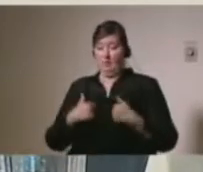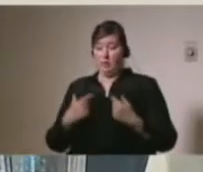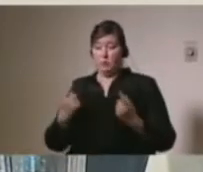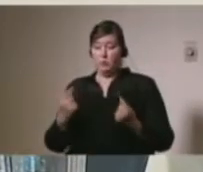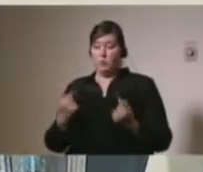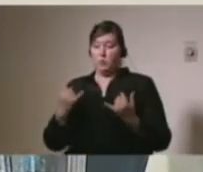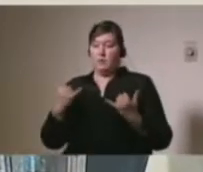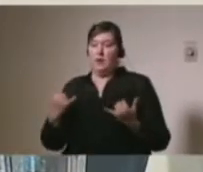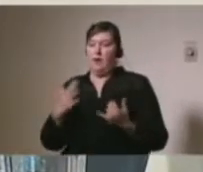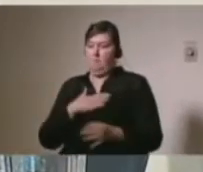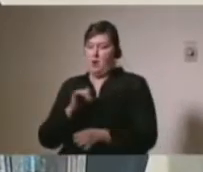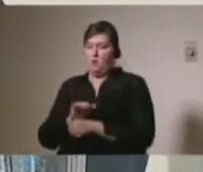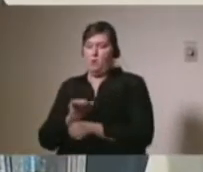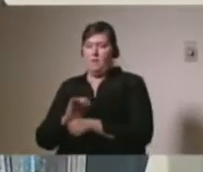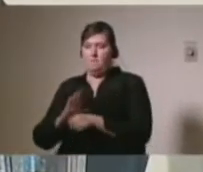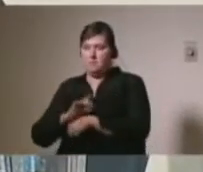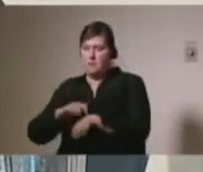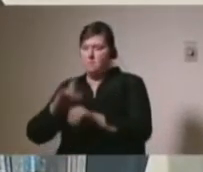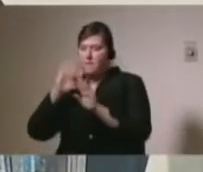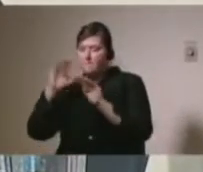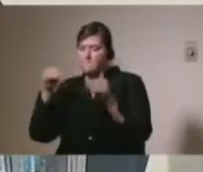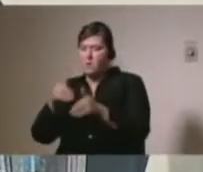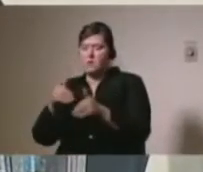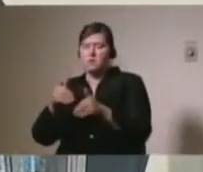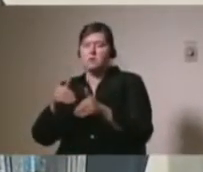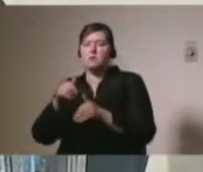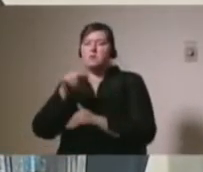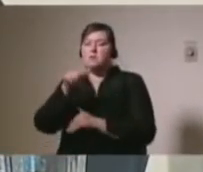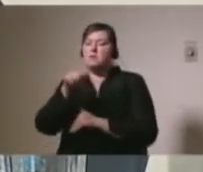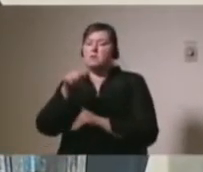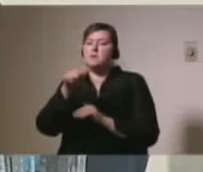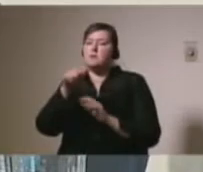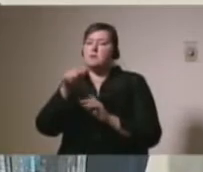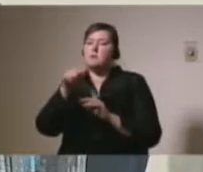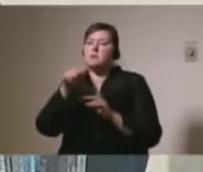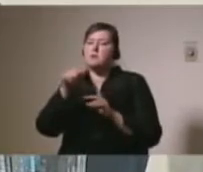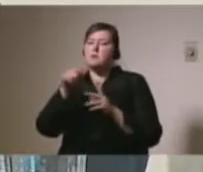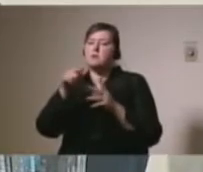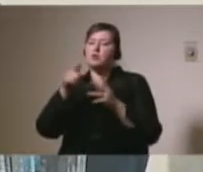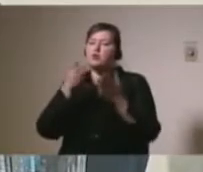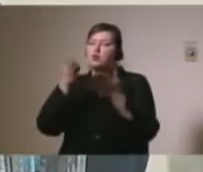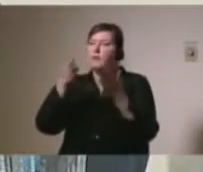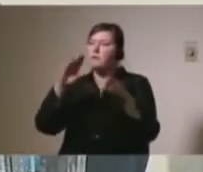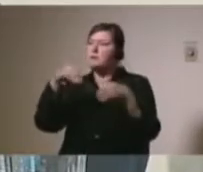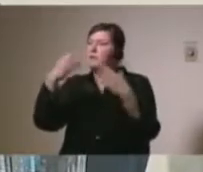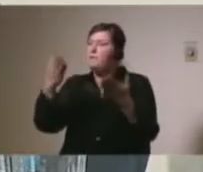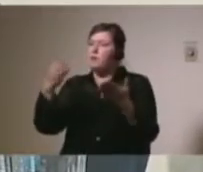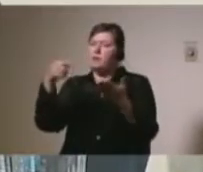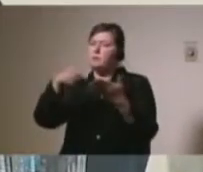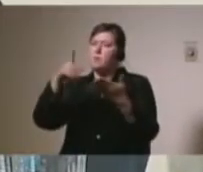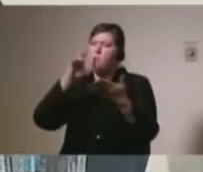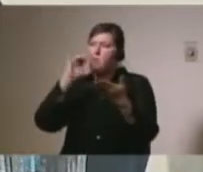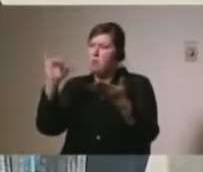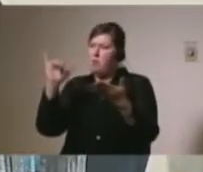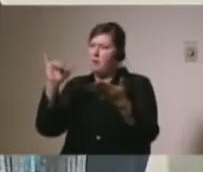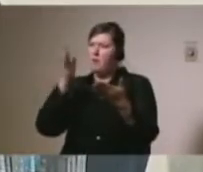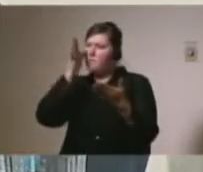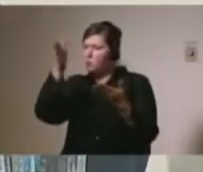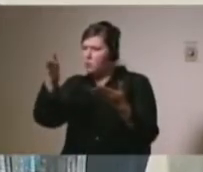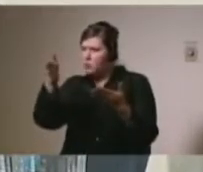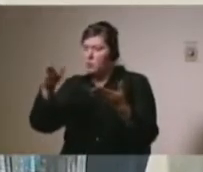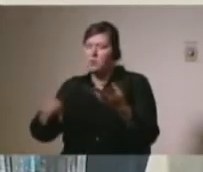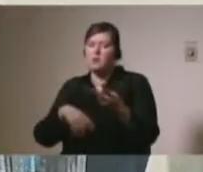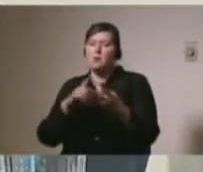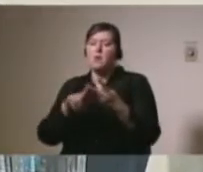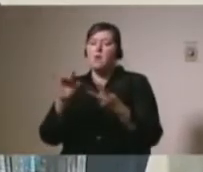and debating around the structure of the delivery service. What's that going to look like? Then also